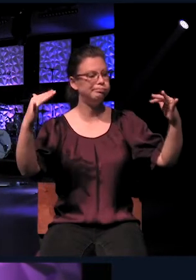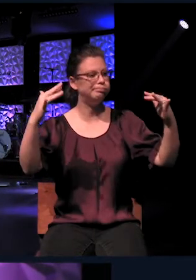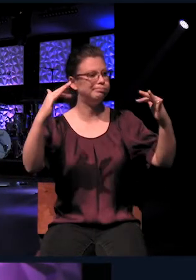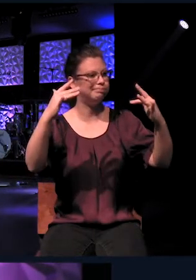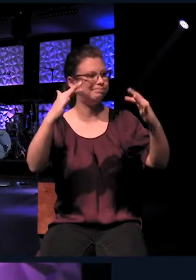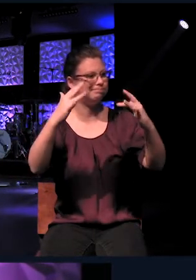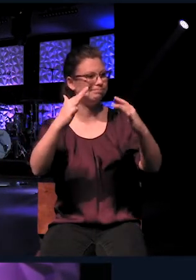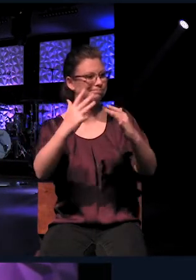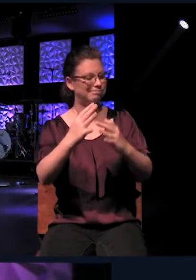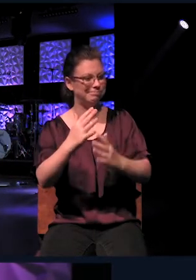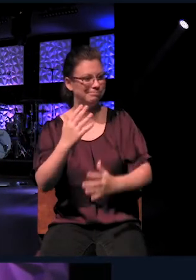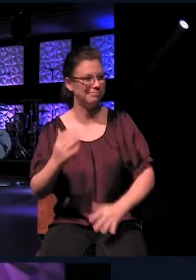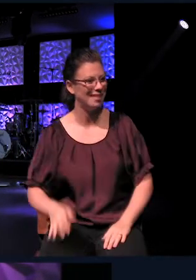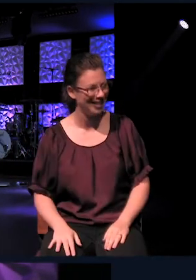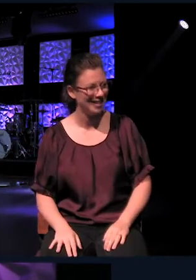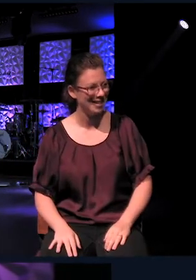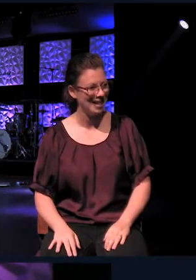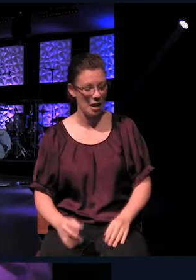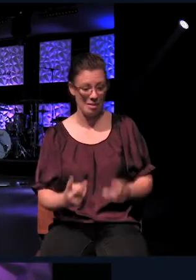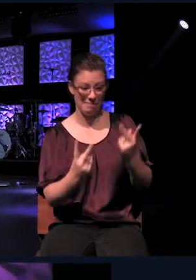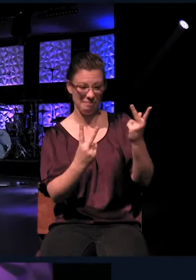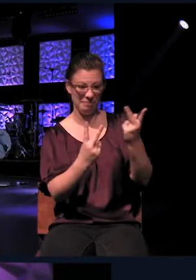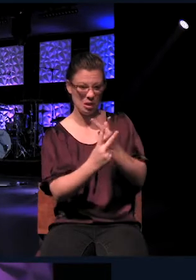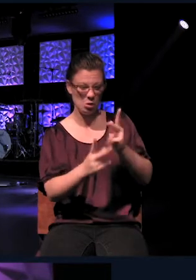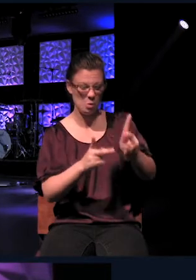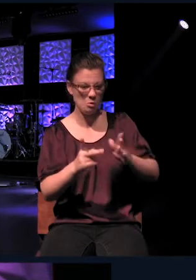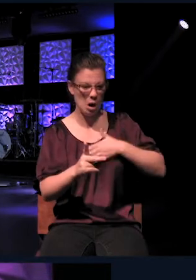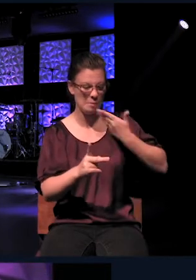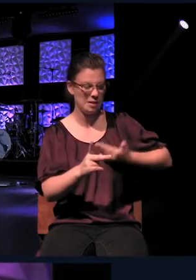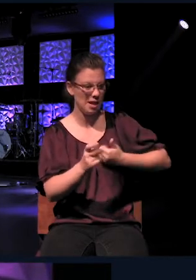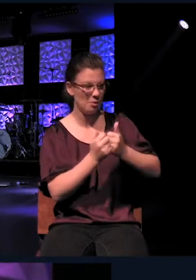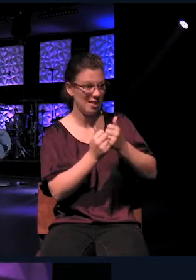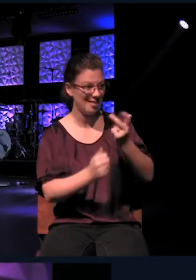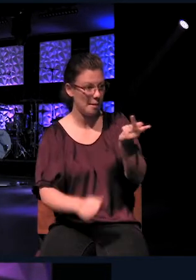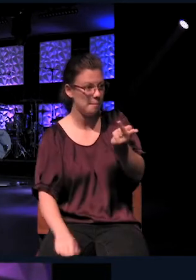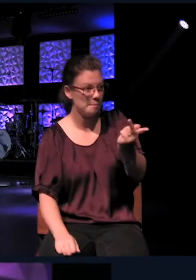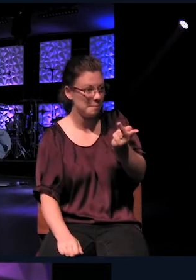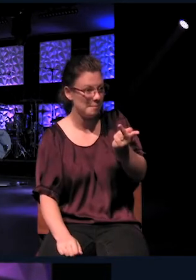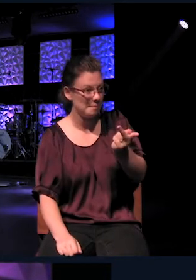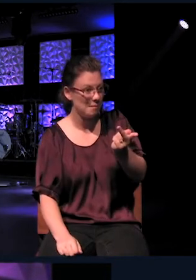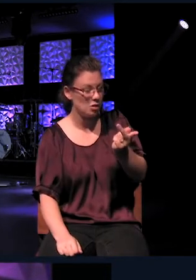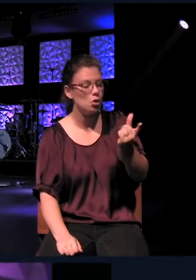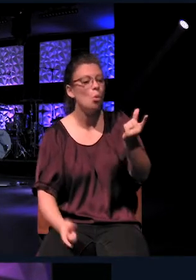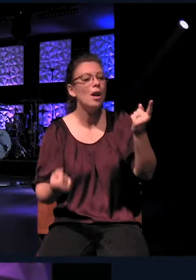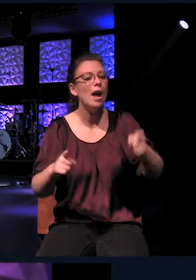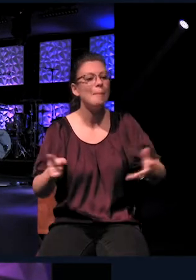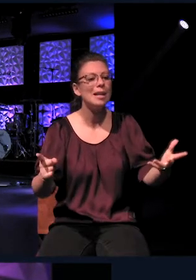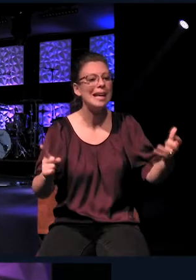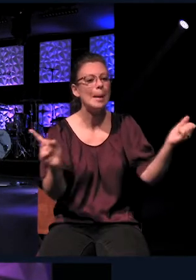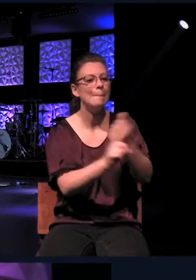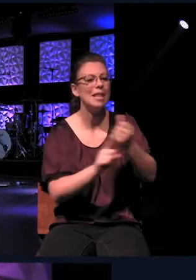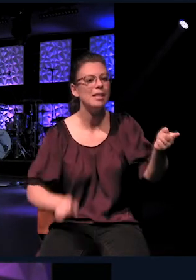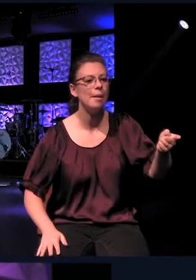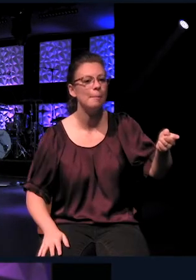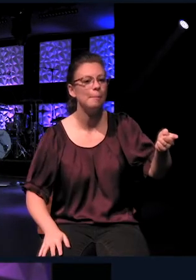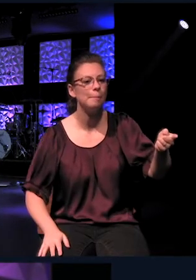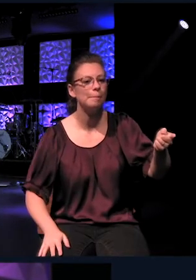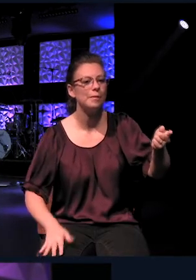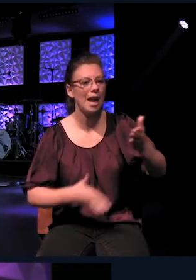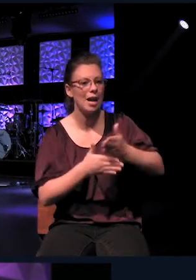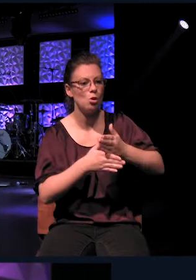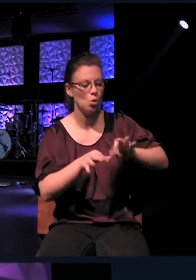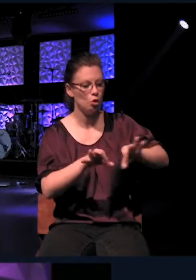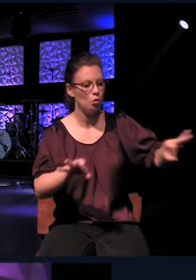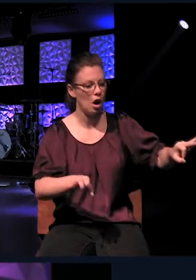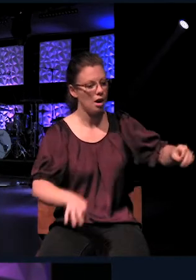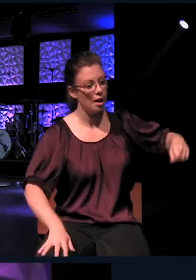quickly formed against Paul and Silas, and the city officials ordered them stripped and beaten with wooden rods. They were severely beaten,